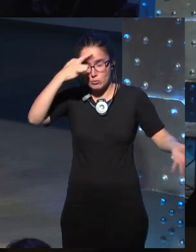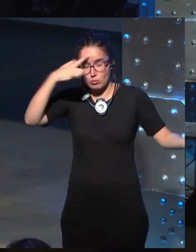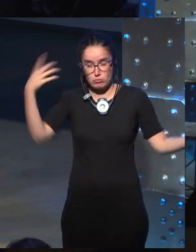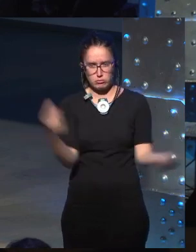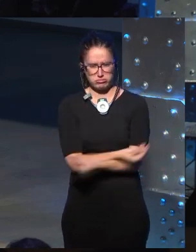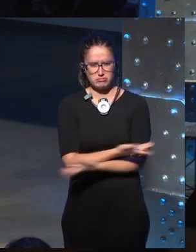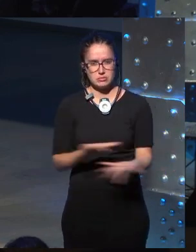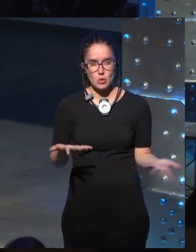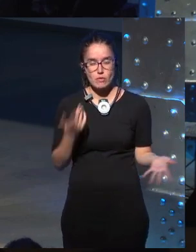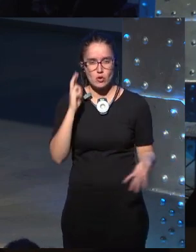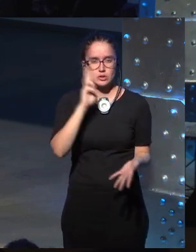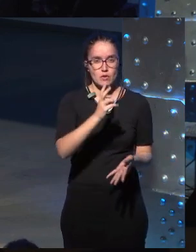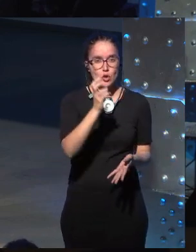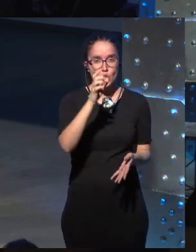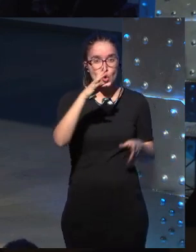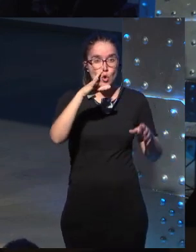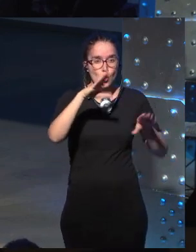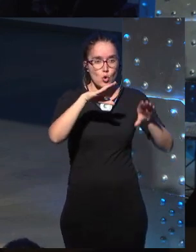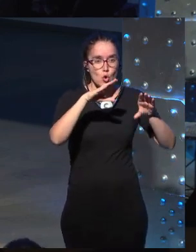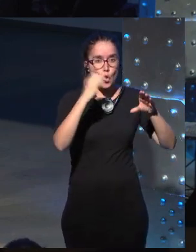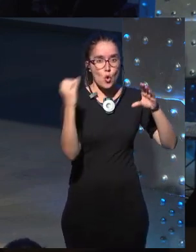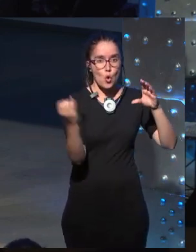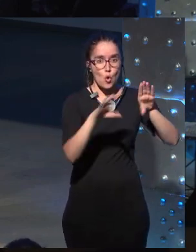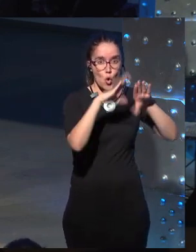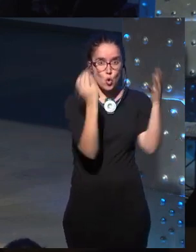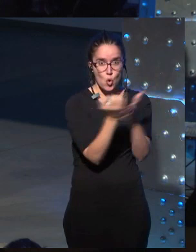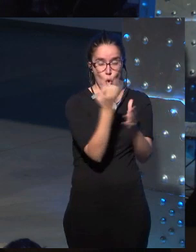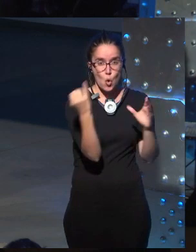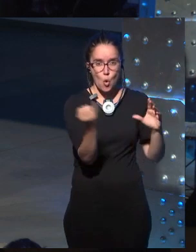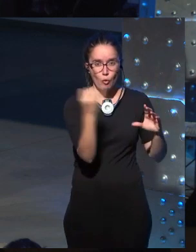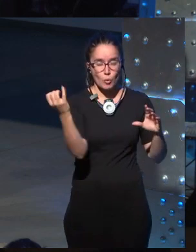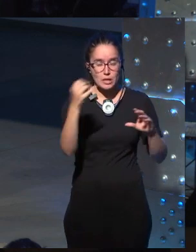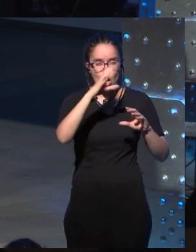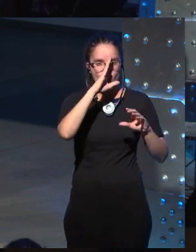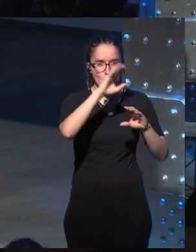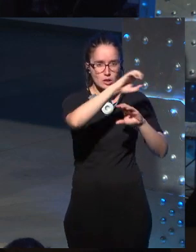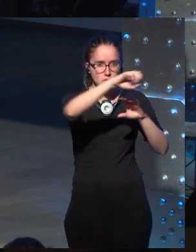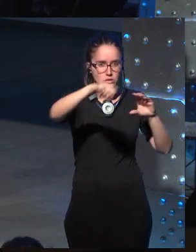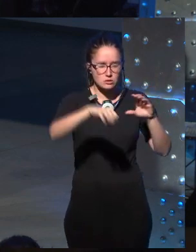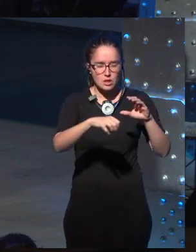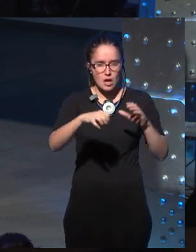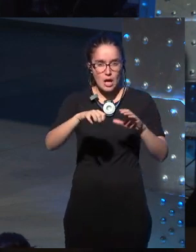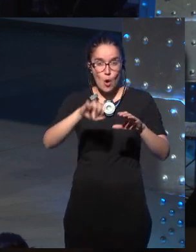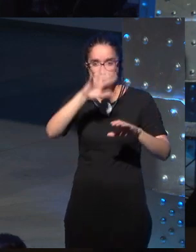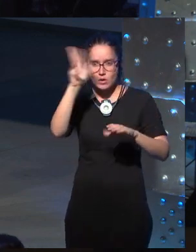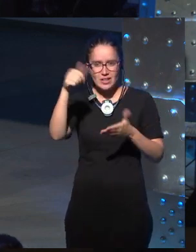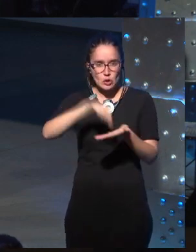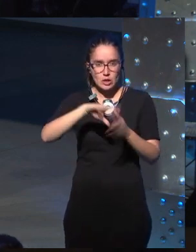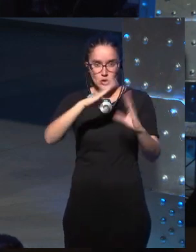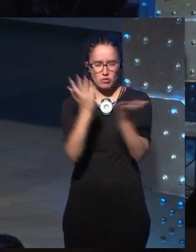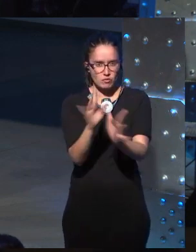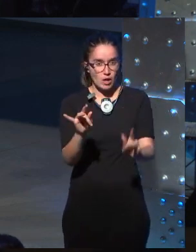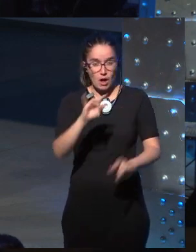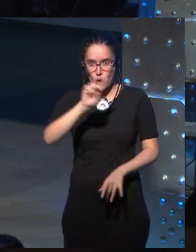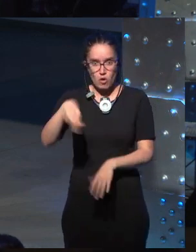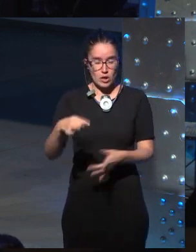around Jupiter meant that the Earth could not be the center of the universe anymore. The first thing we saw, well, scientists